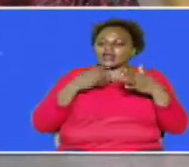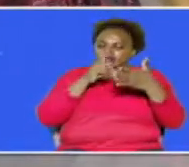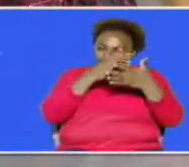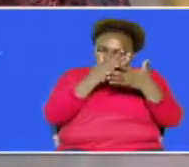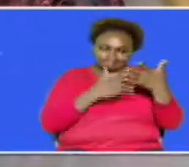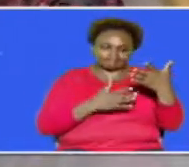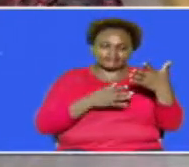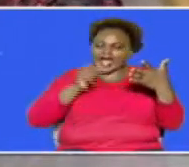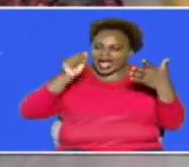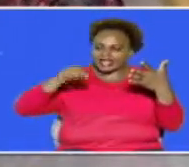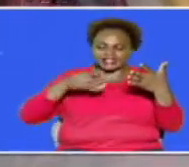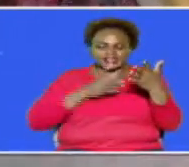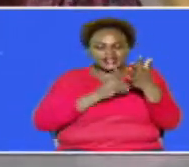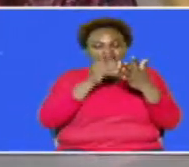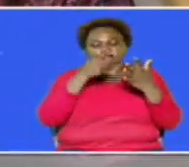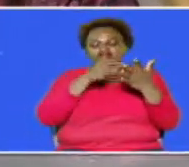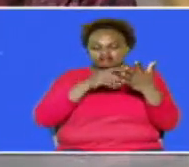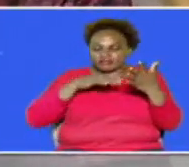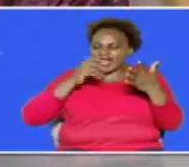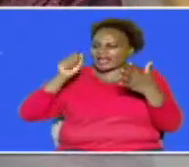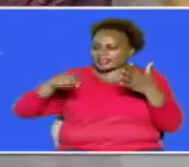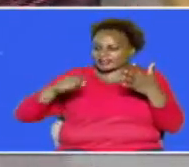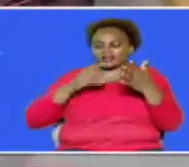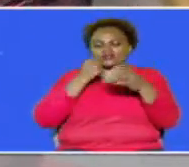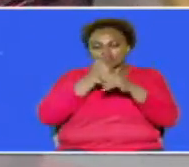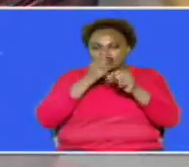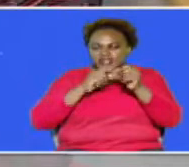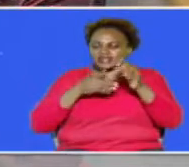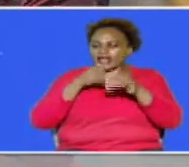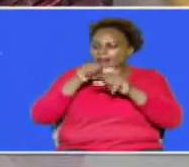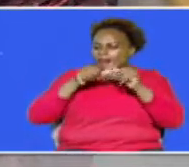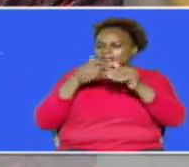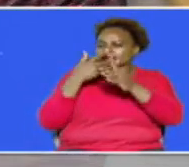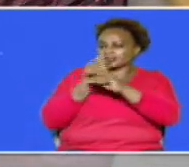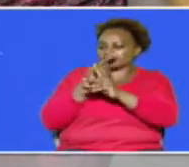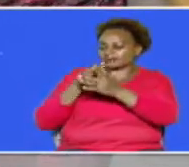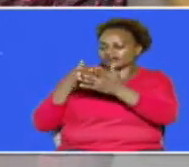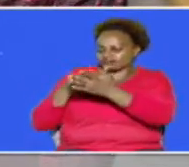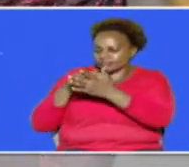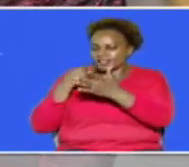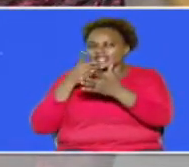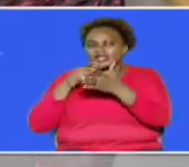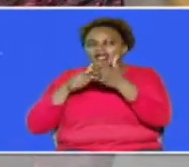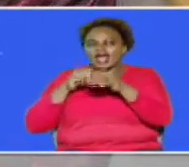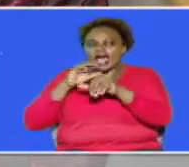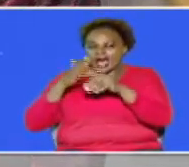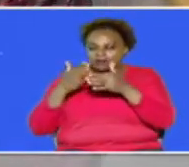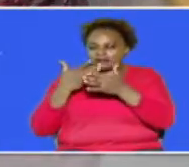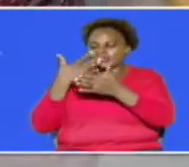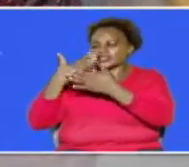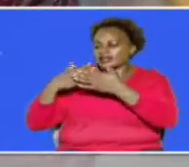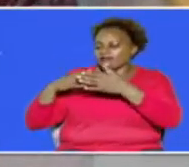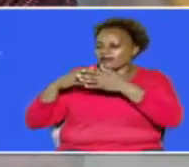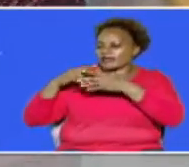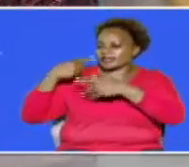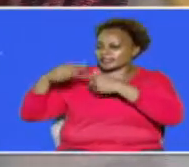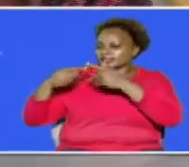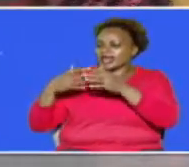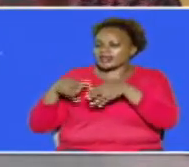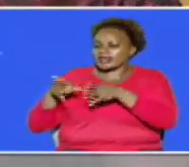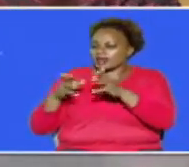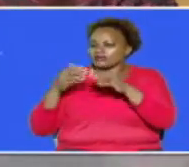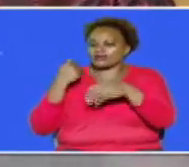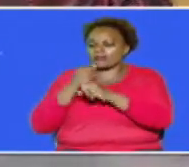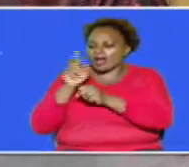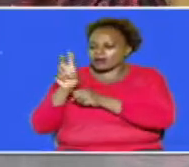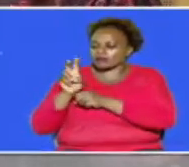we've agreed in terms of development. Mm-hmm. This is what we are doing about development. This is what we are doing for in terms of revival of these industries. These are the roads we are